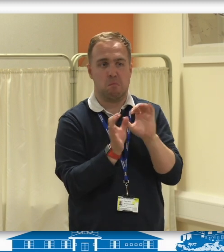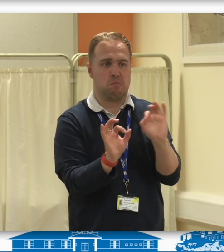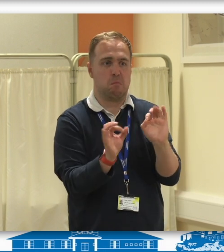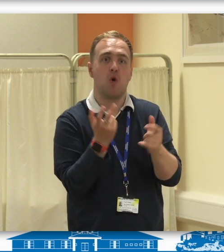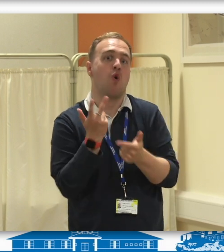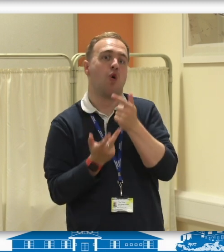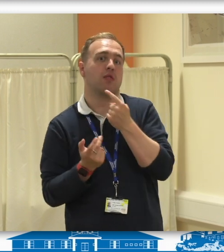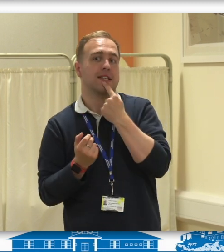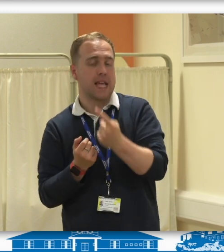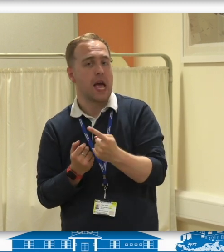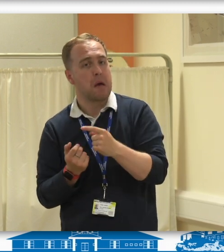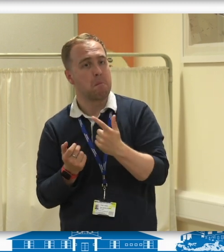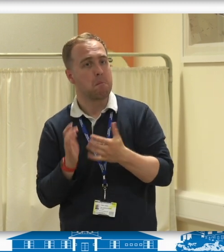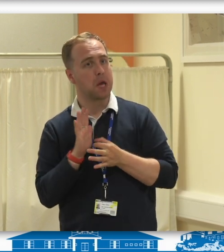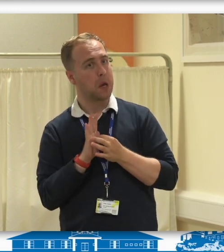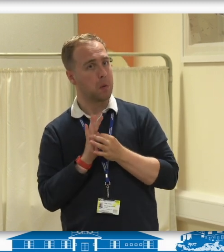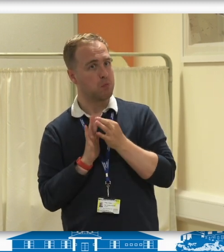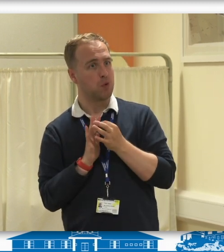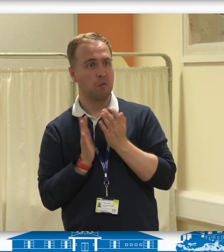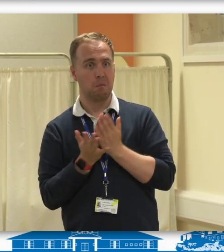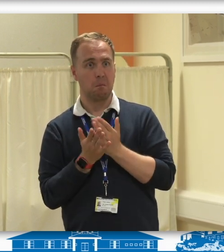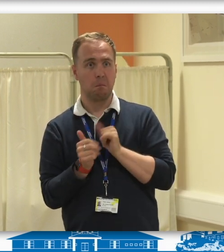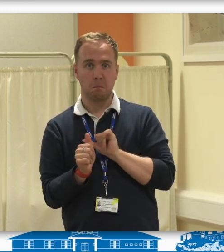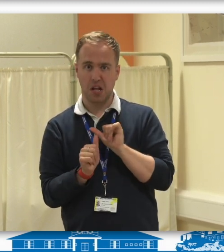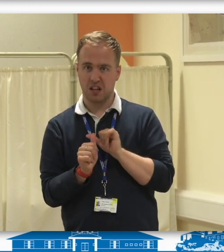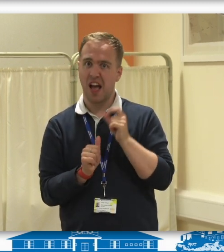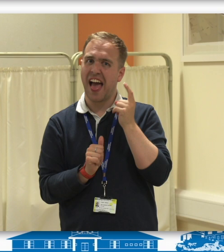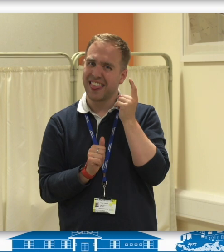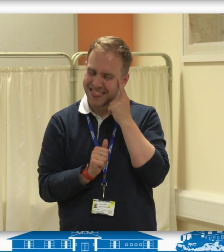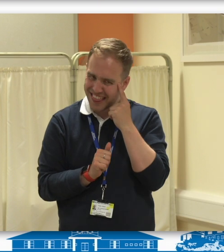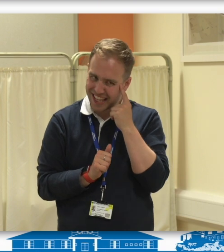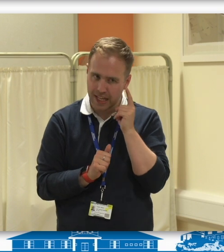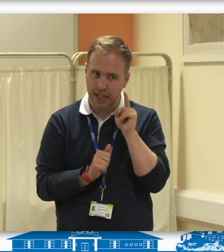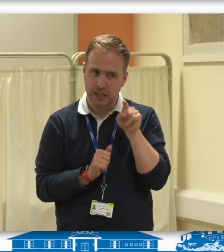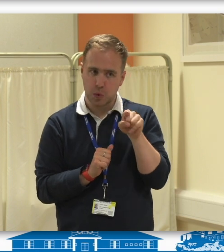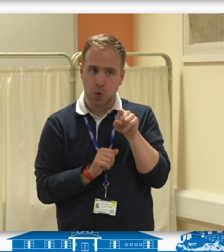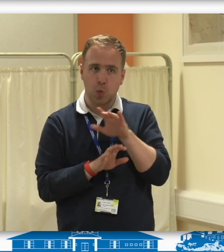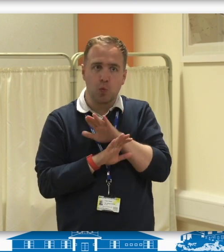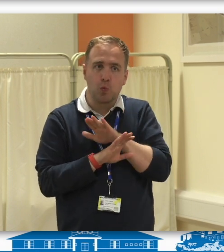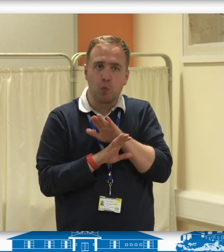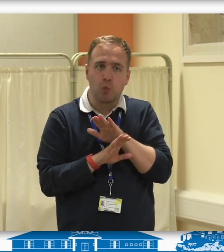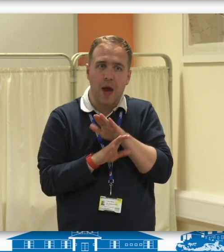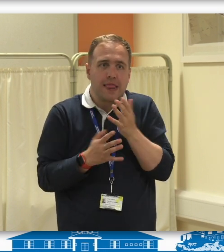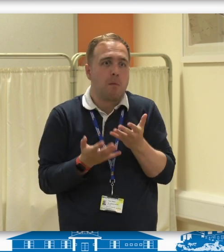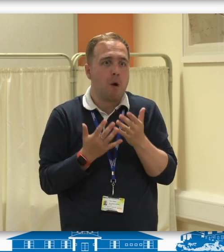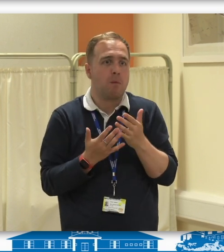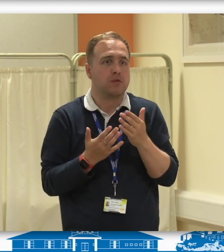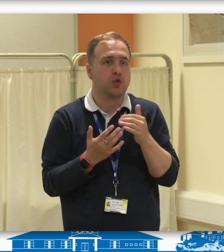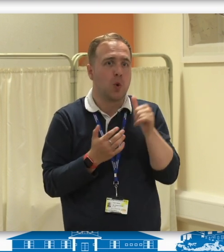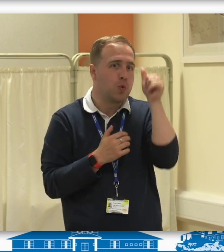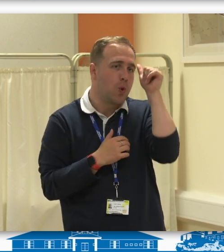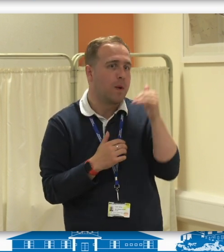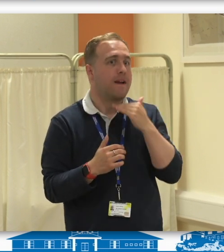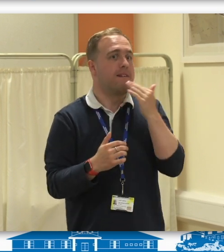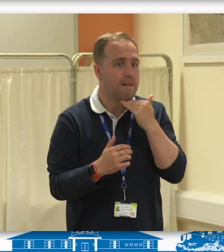have said it has shown some improvement. I think it's one of those things that we just don't know enough about at this point